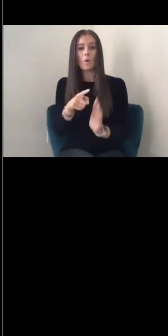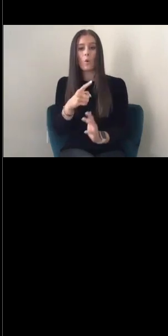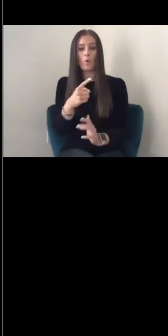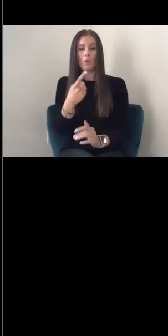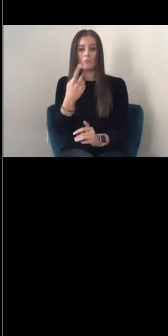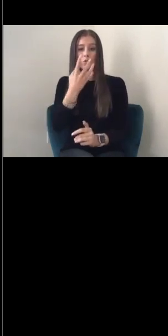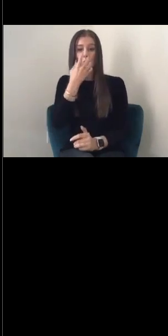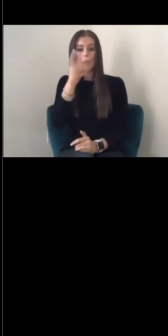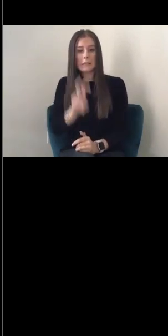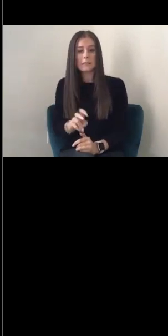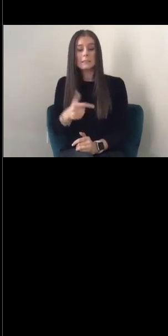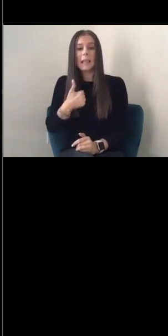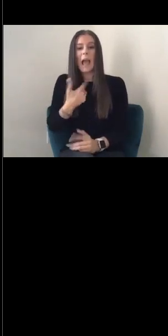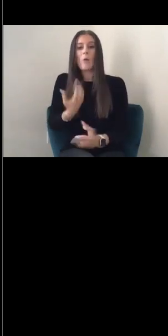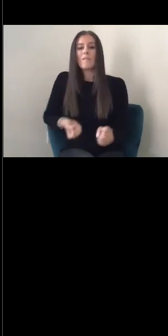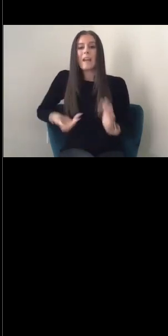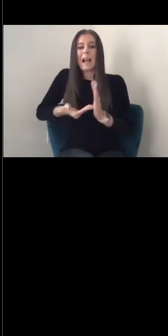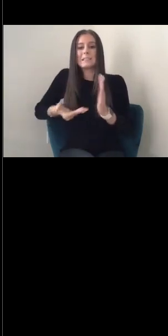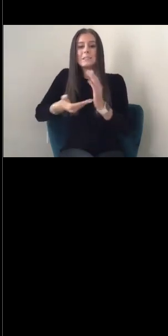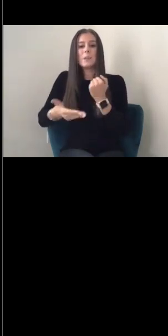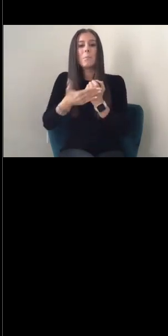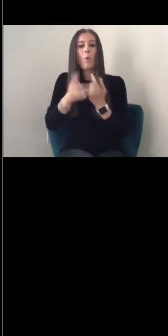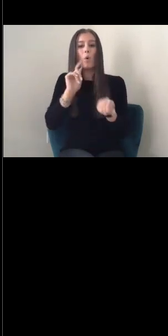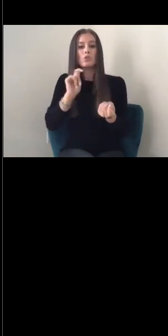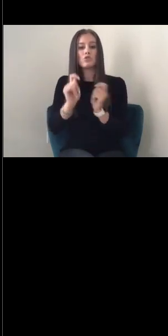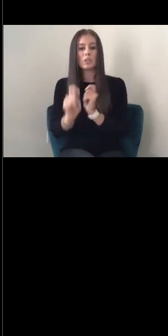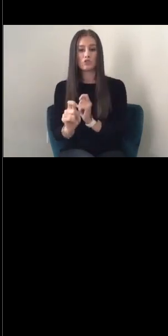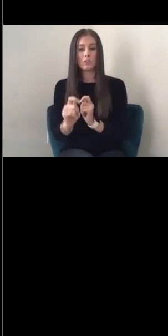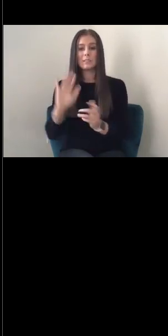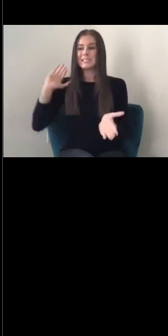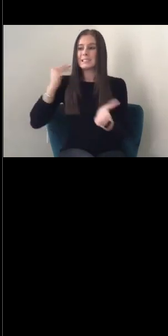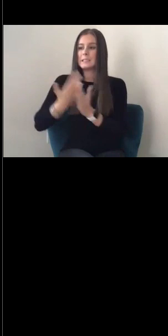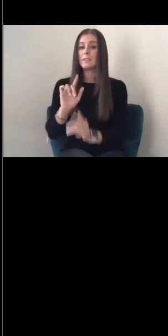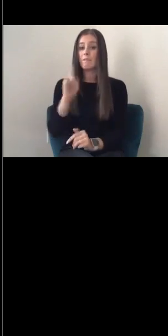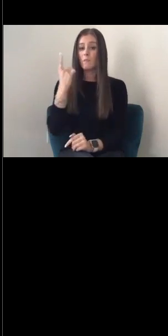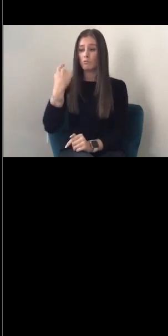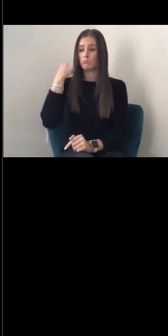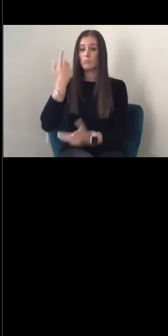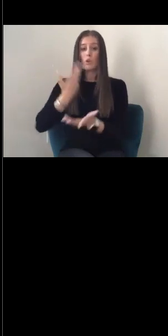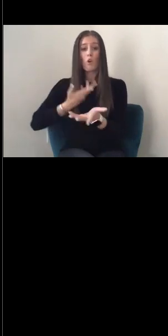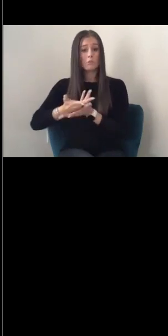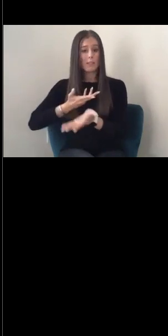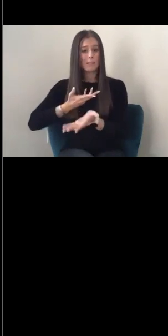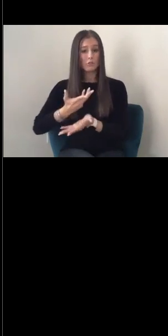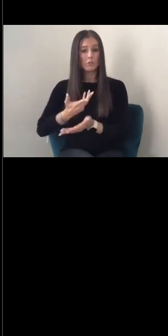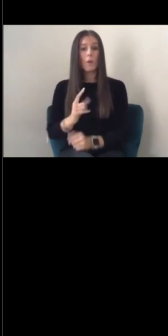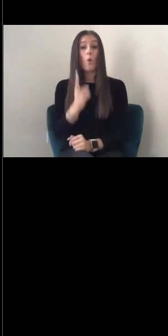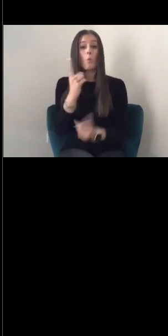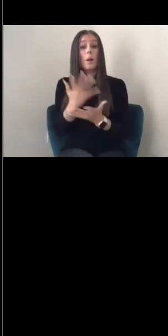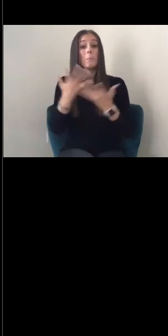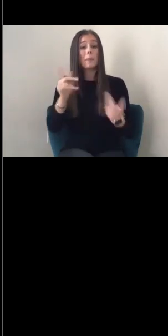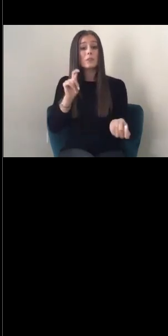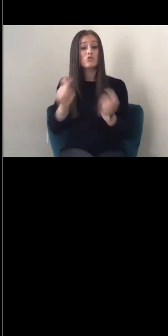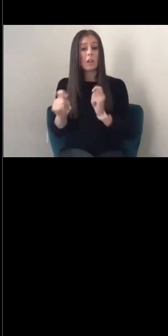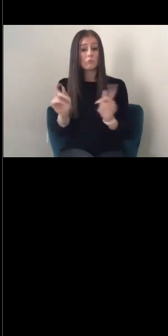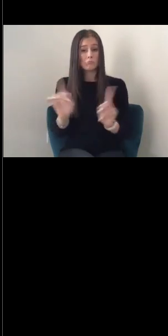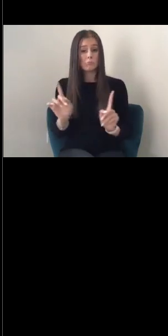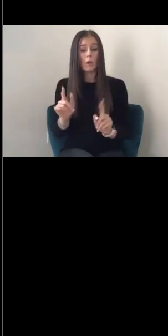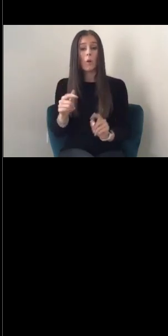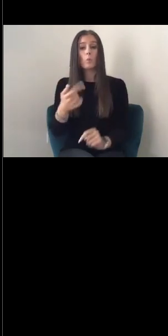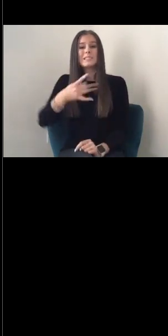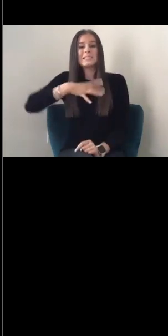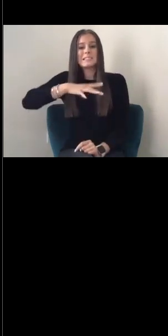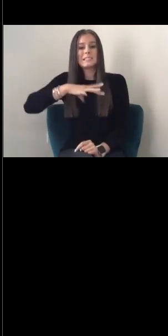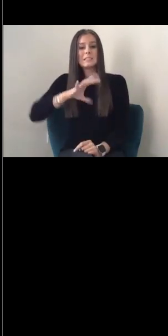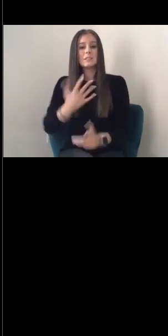further changes to the position presented at supplementary consultation. One of the more notable updates include the need for